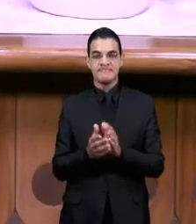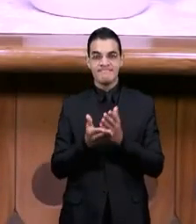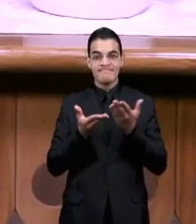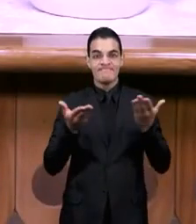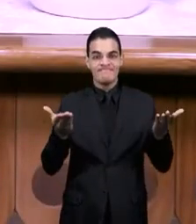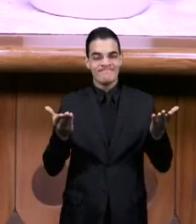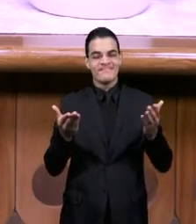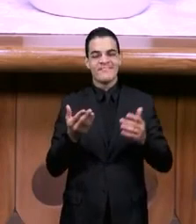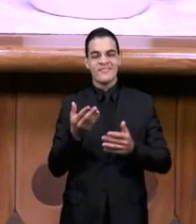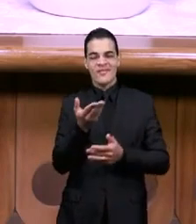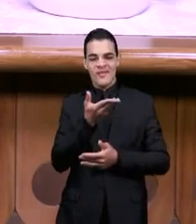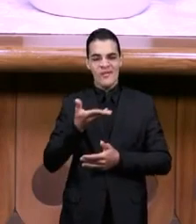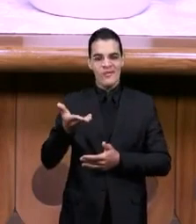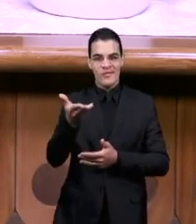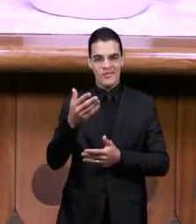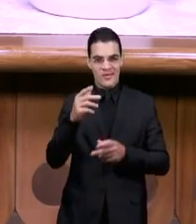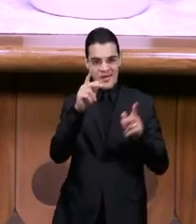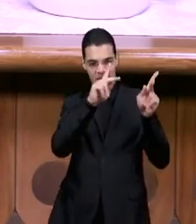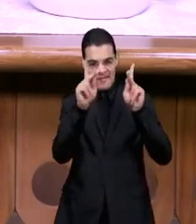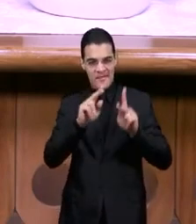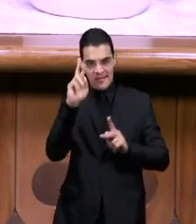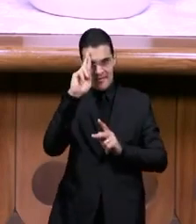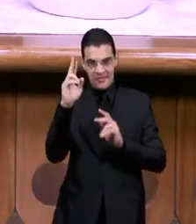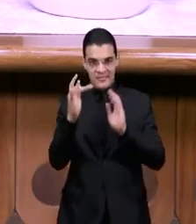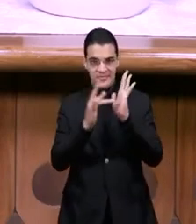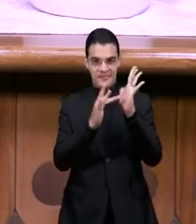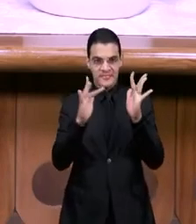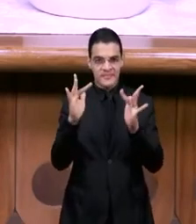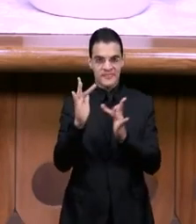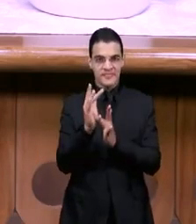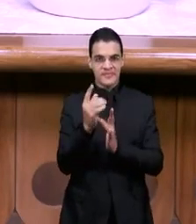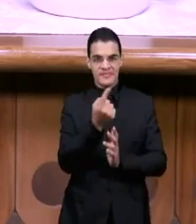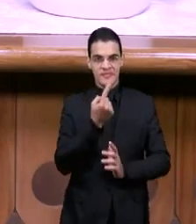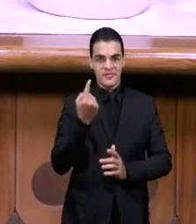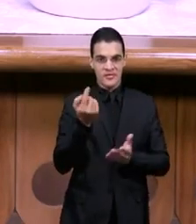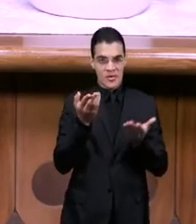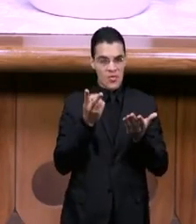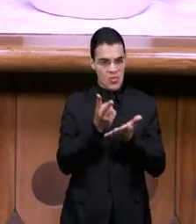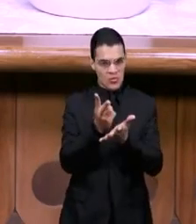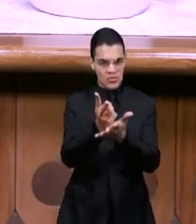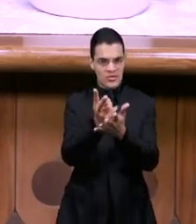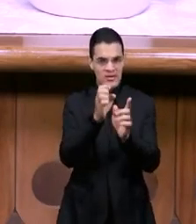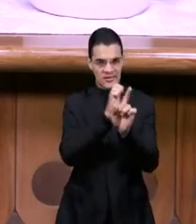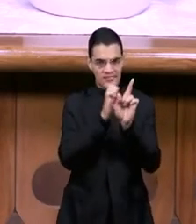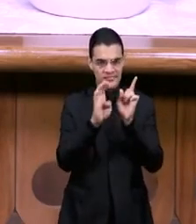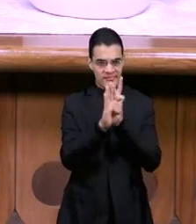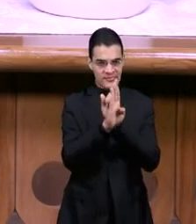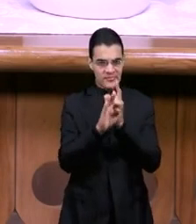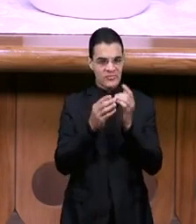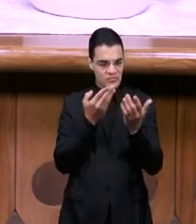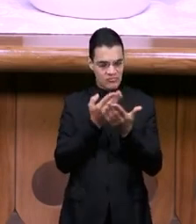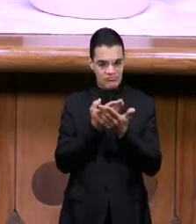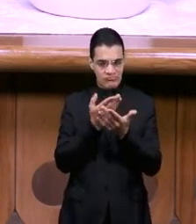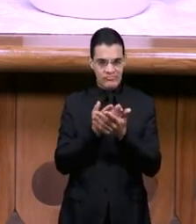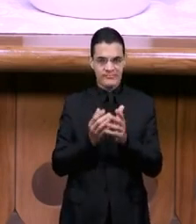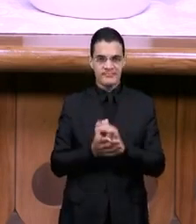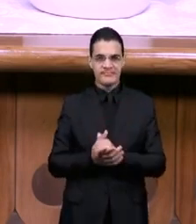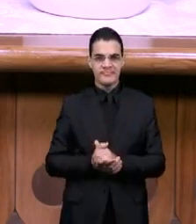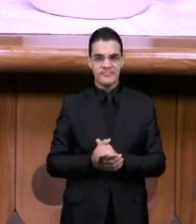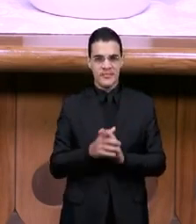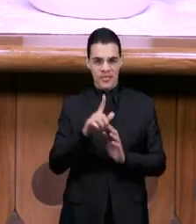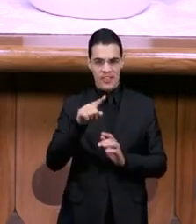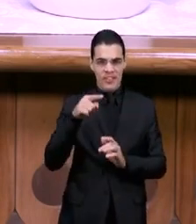We'd like to greet the brothers with the peace of the Lord Jesus. We are going to give continuity to our Sunday school. And